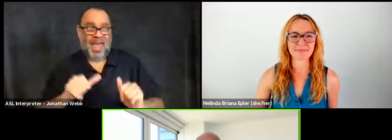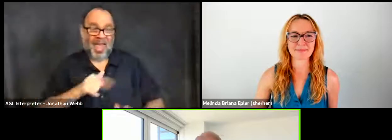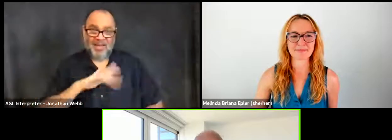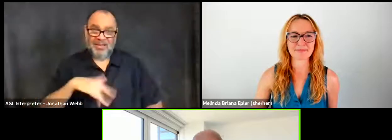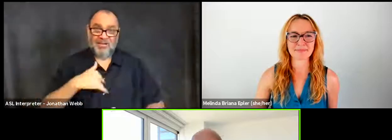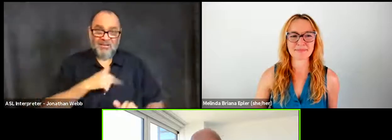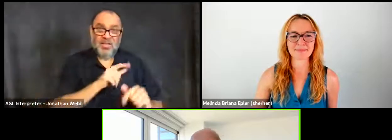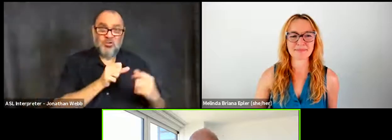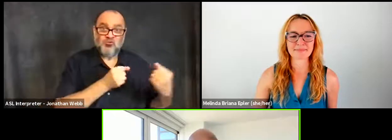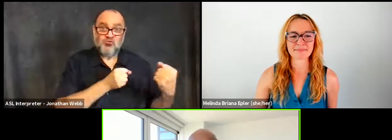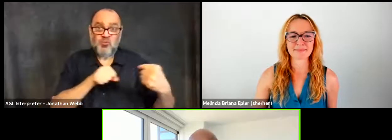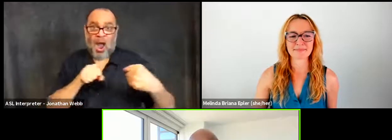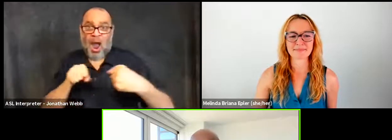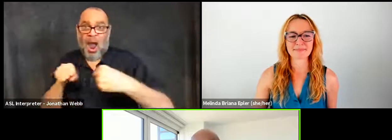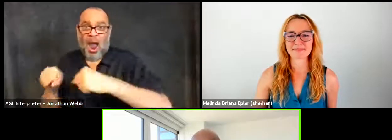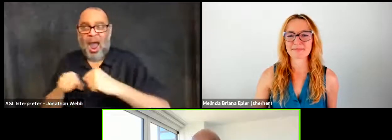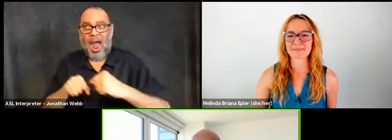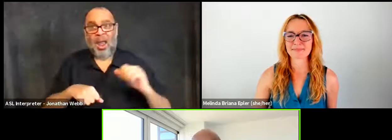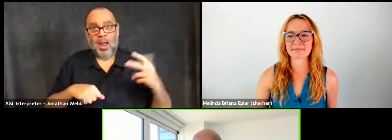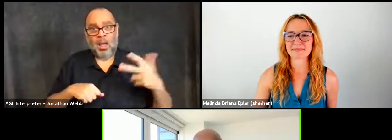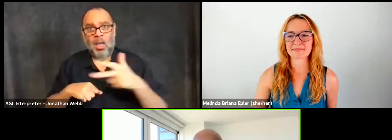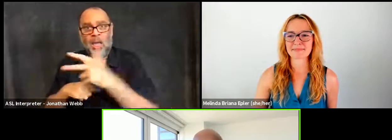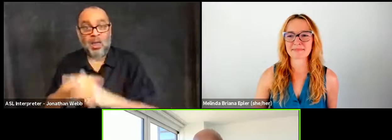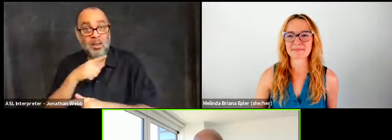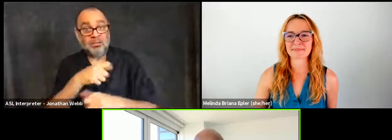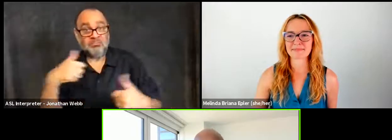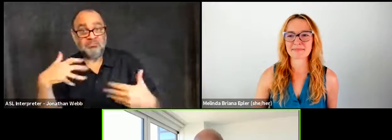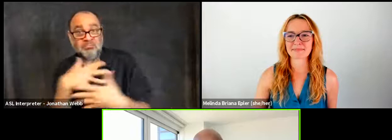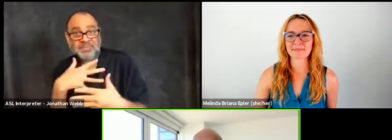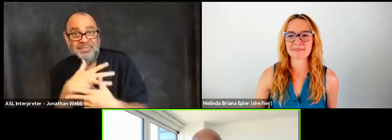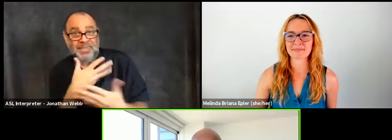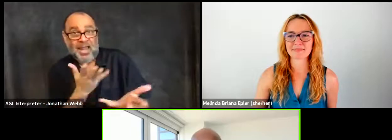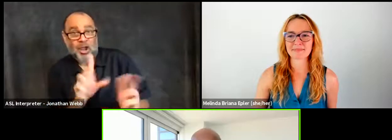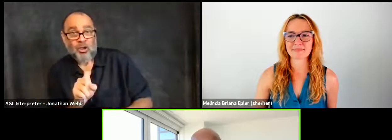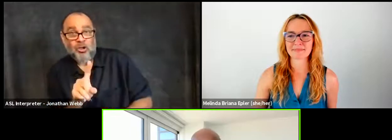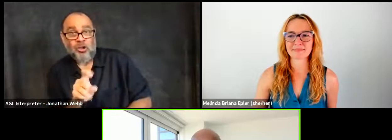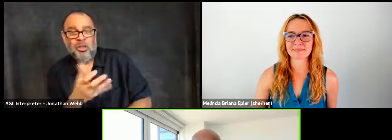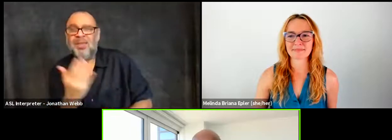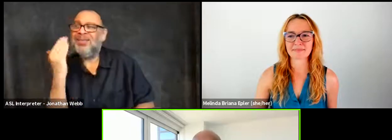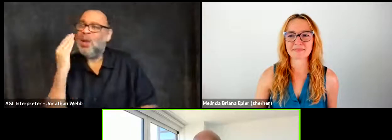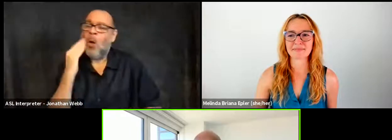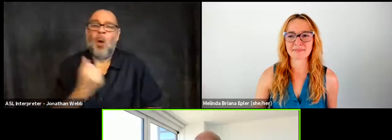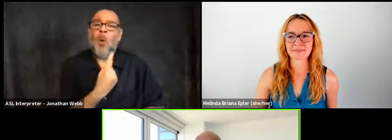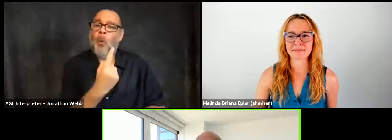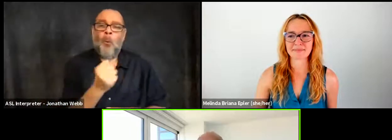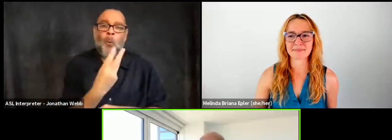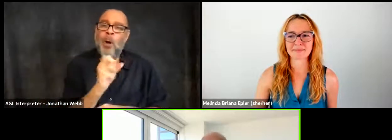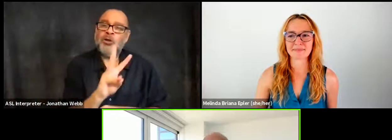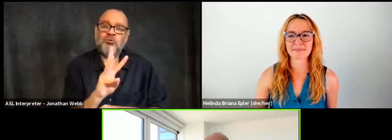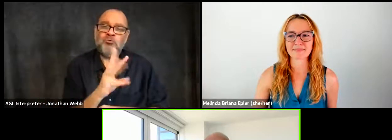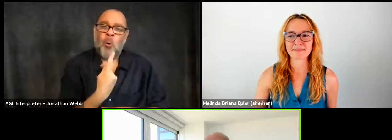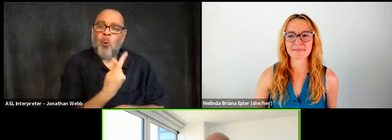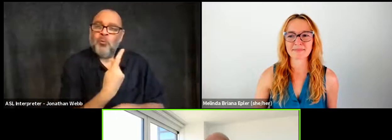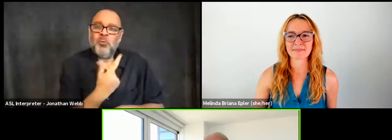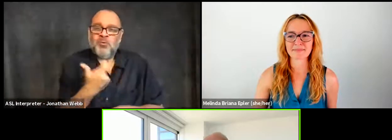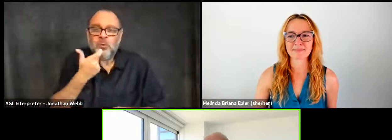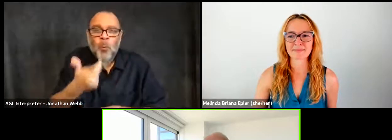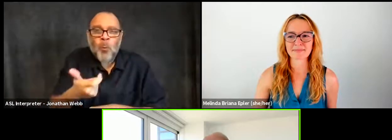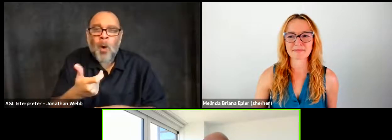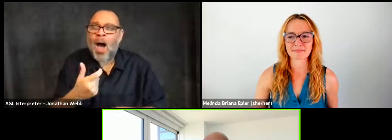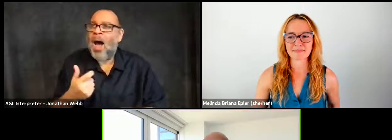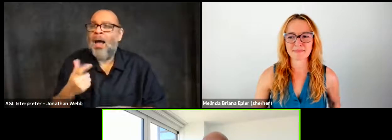like we've been seeing some of the shows we've been watching, when it's like we can't let fear block us, And that's kind of where I'm at, you know, like in life, we're